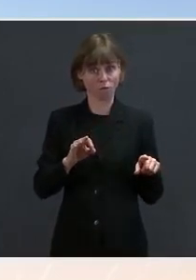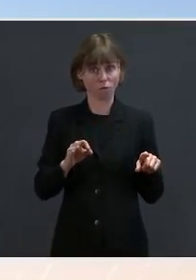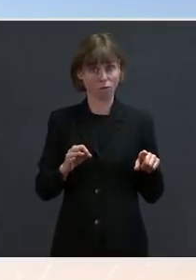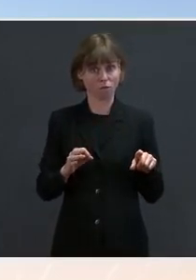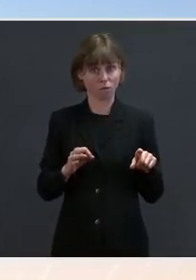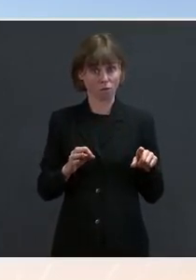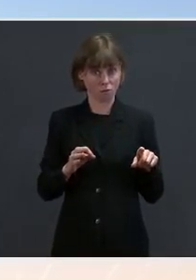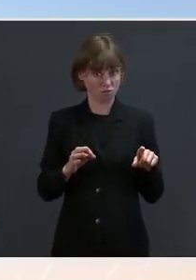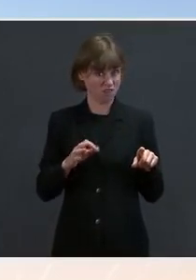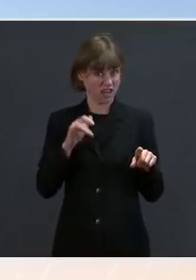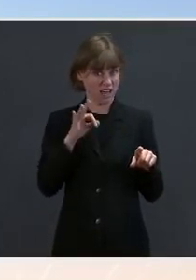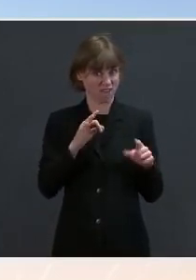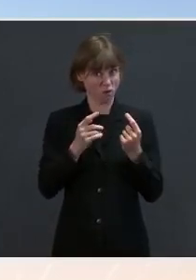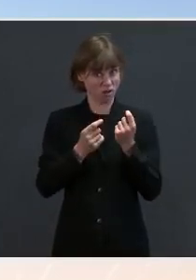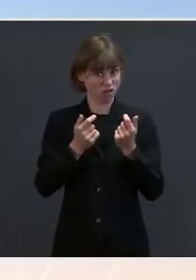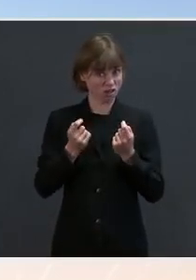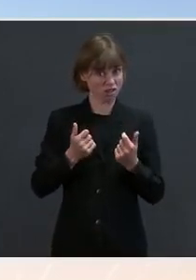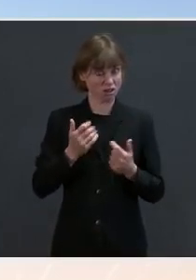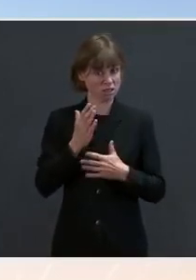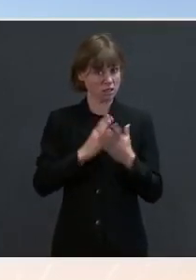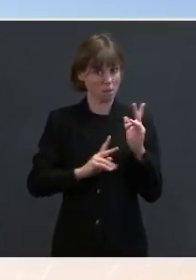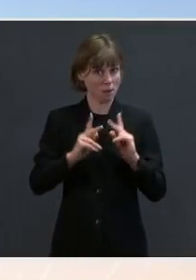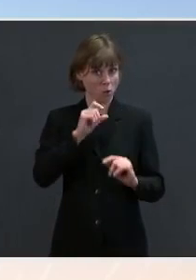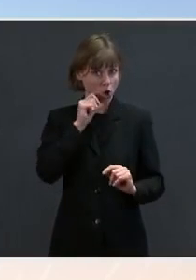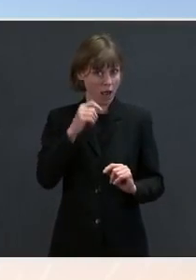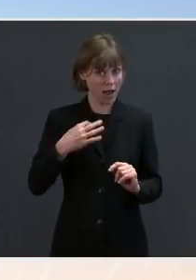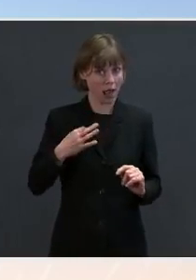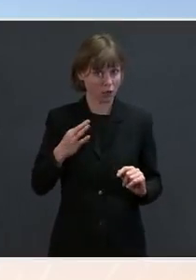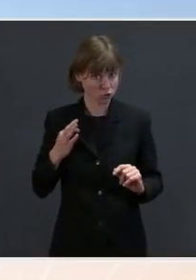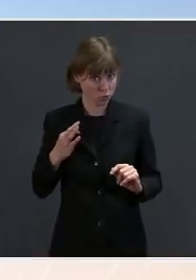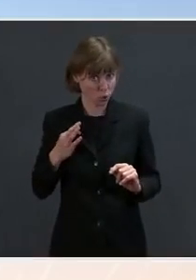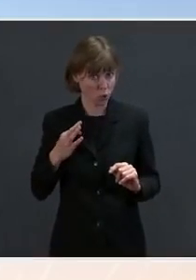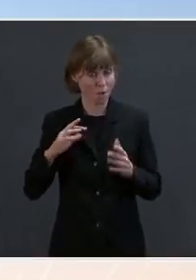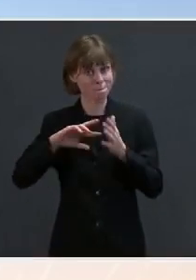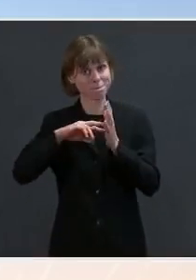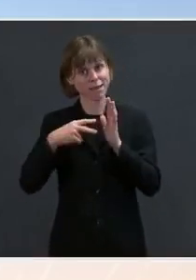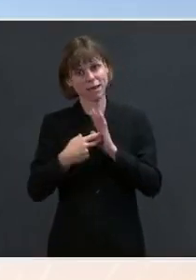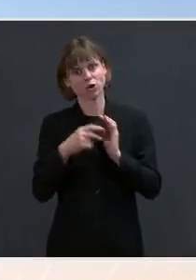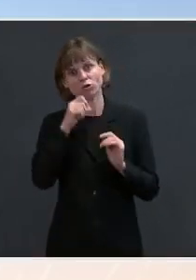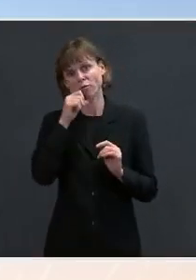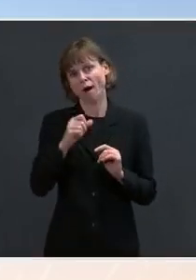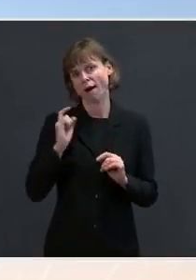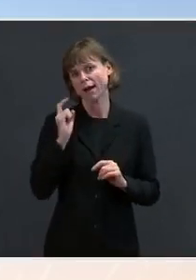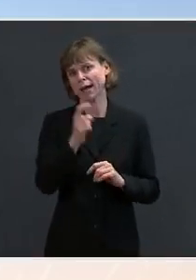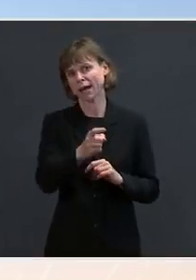by cutting some people out of eligibility, that you're actually giving